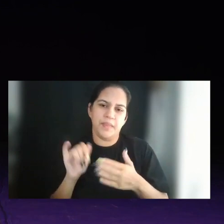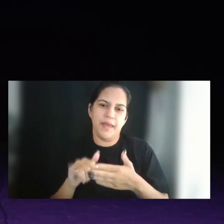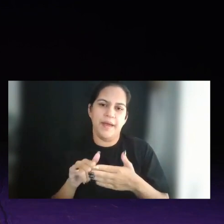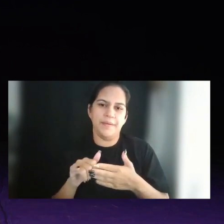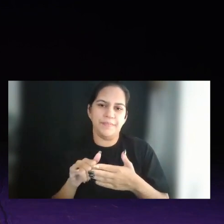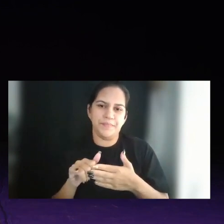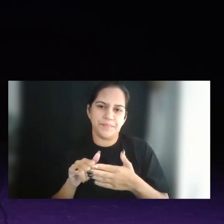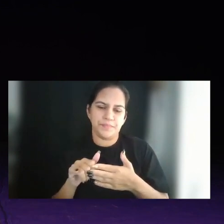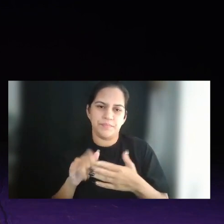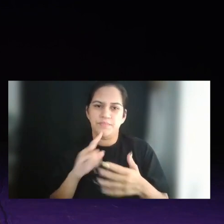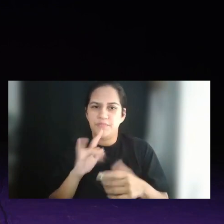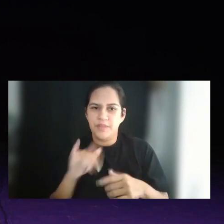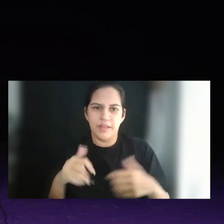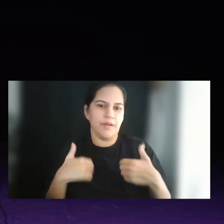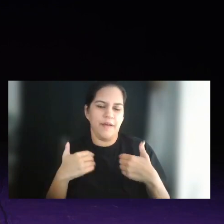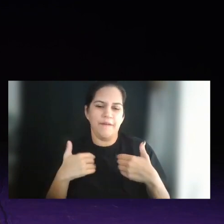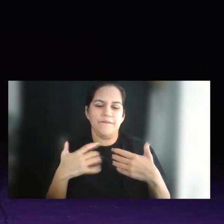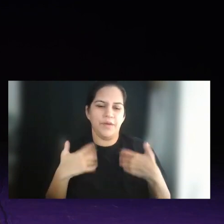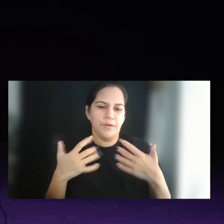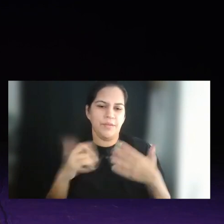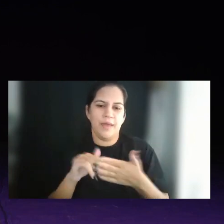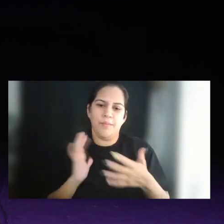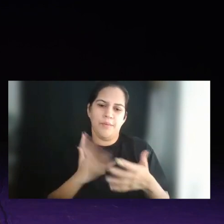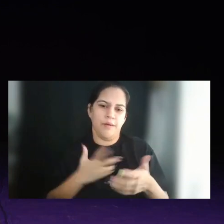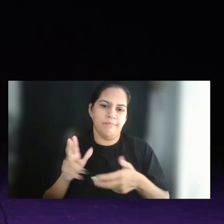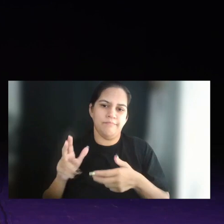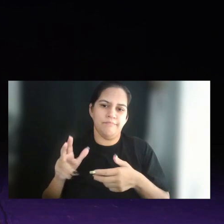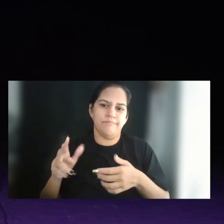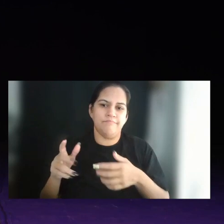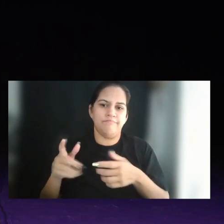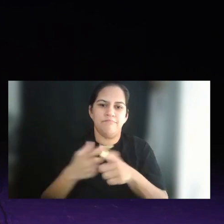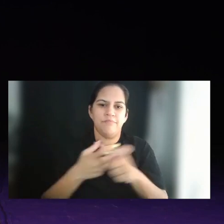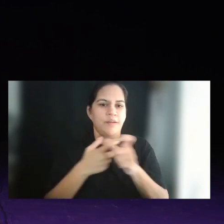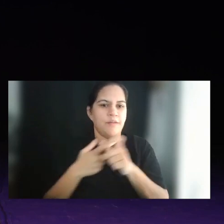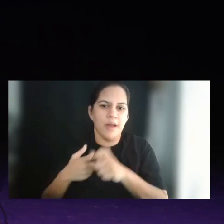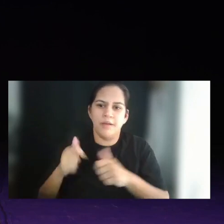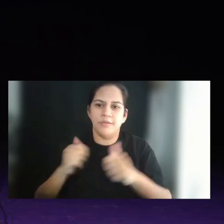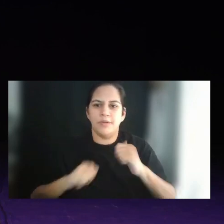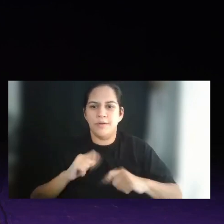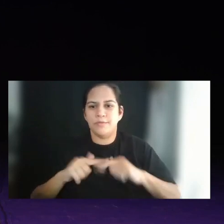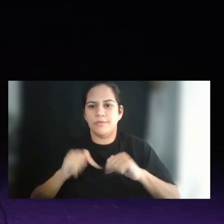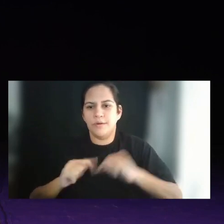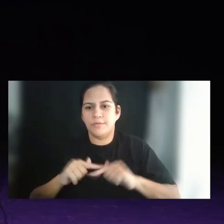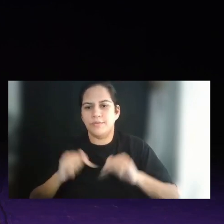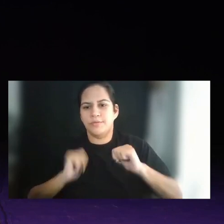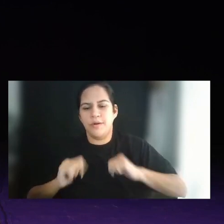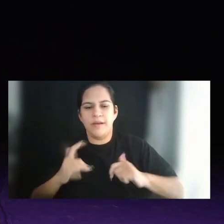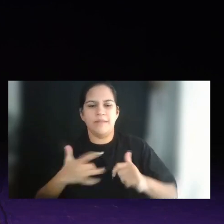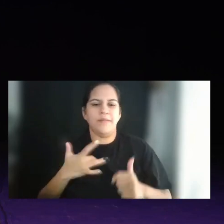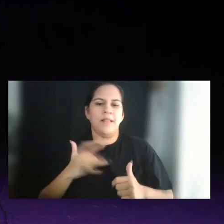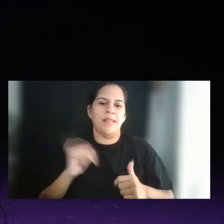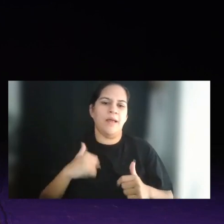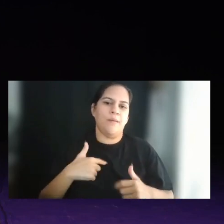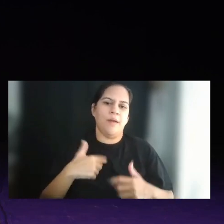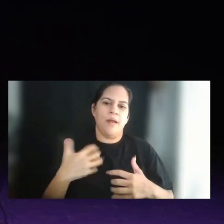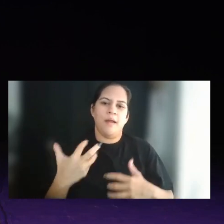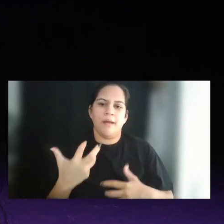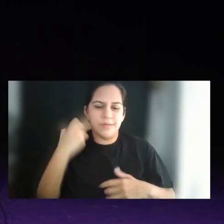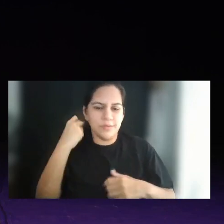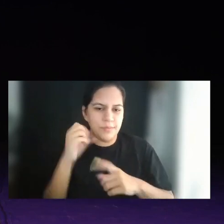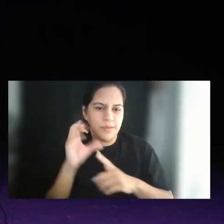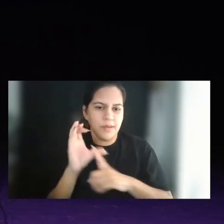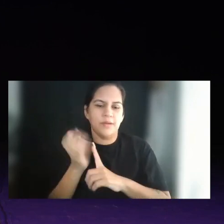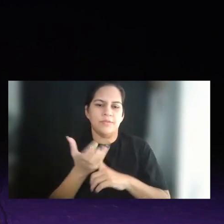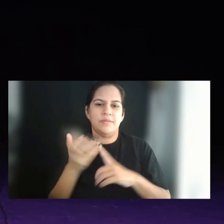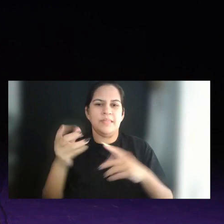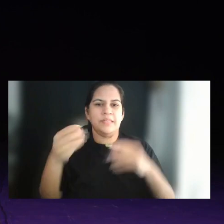I'm really grateful that we're running around from shows to shows to shows, and it can sometimes feel like we're consuming culture. You know, it's a shopping spree,